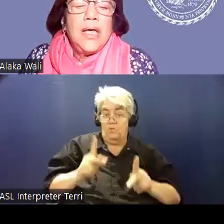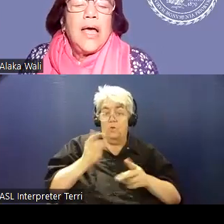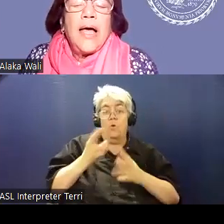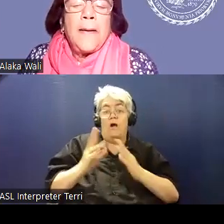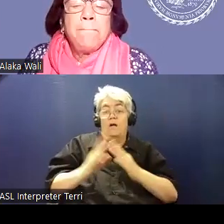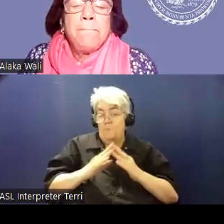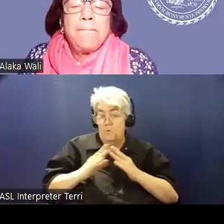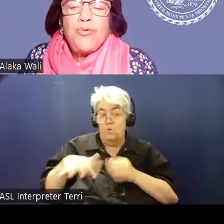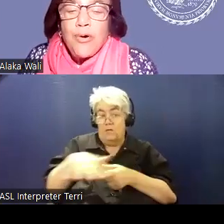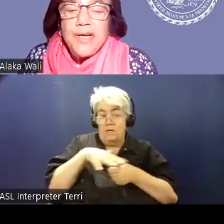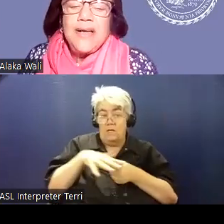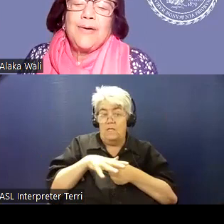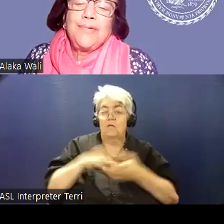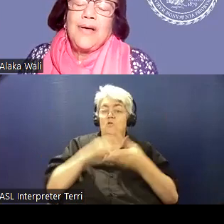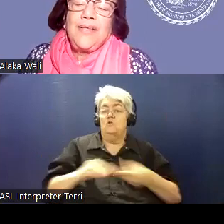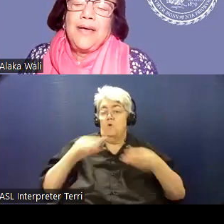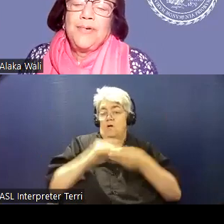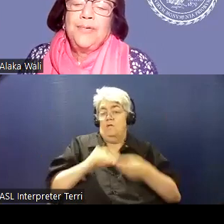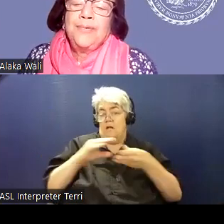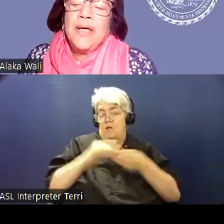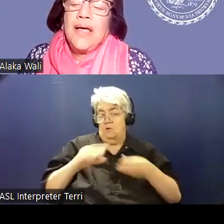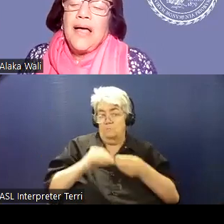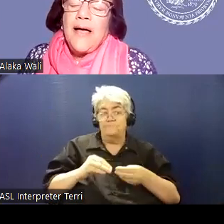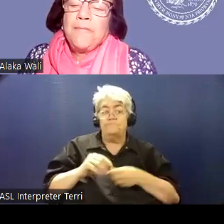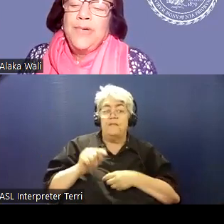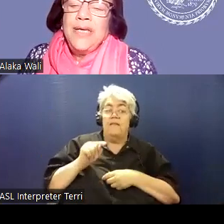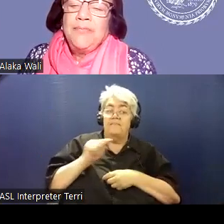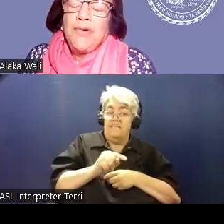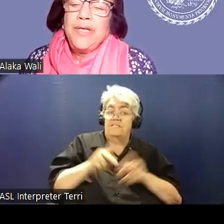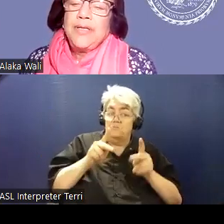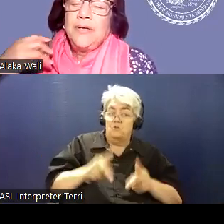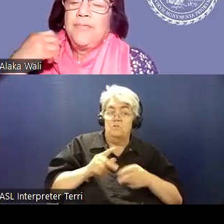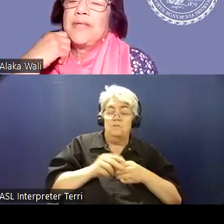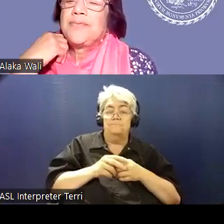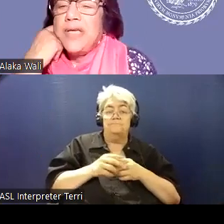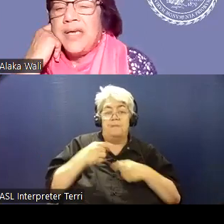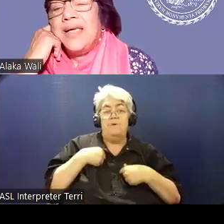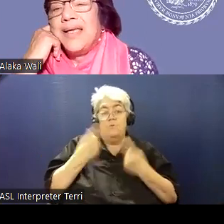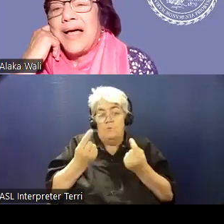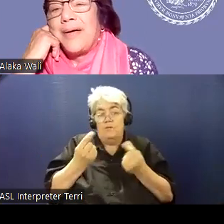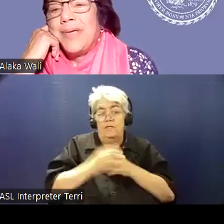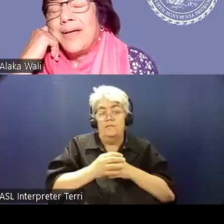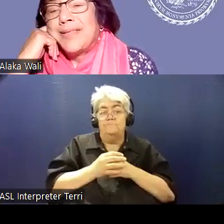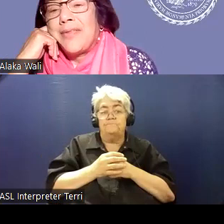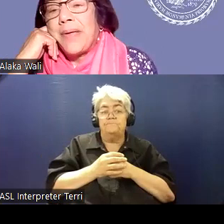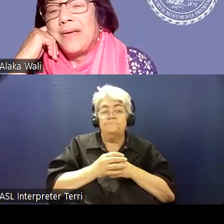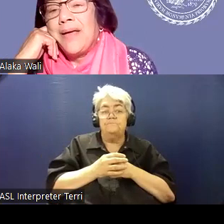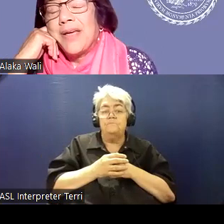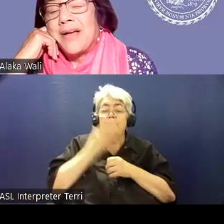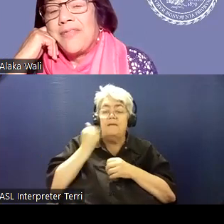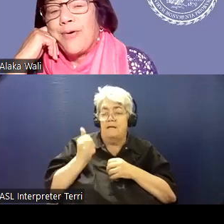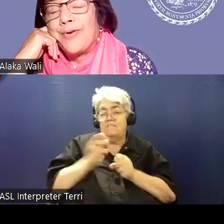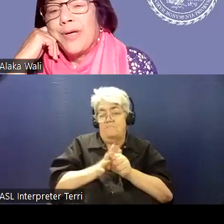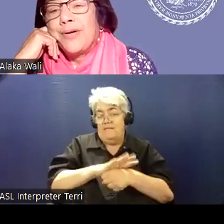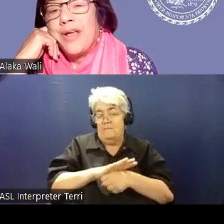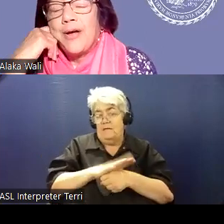community storyteller, we call them, who what we did was we, because of the pandemic,